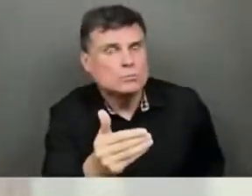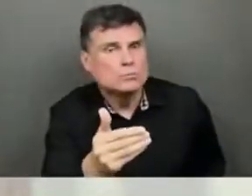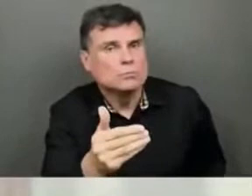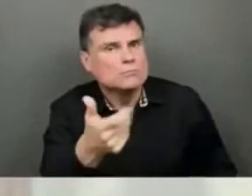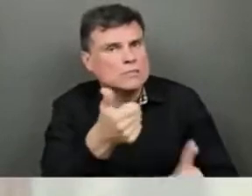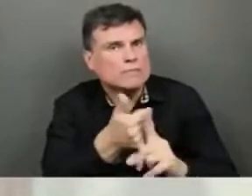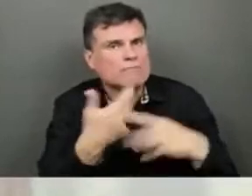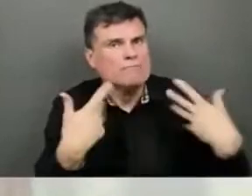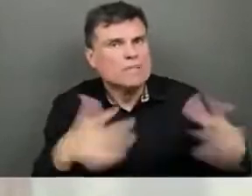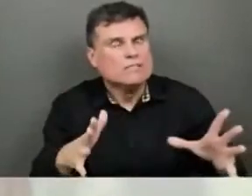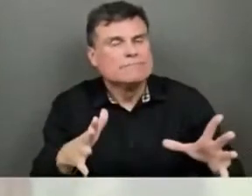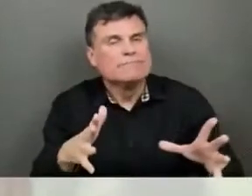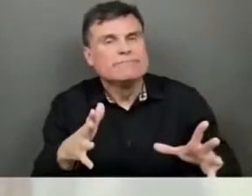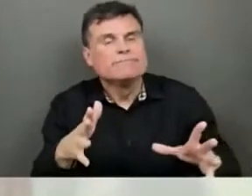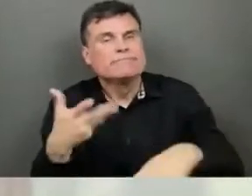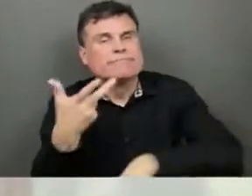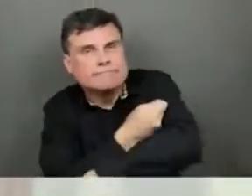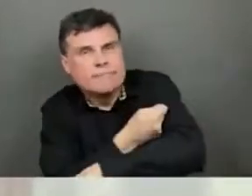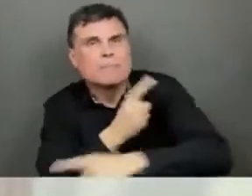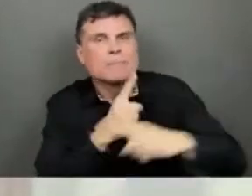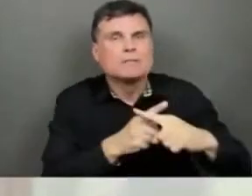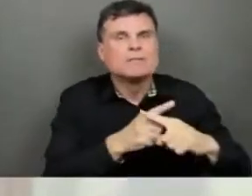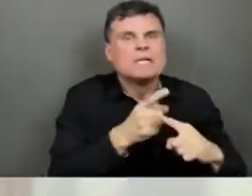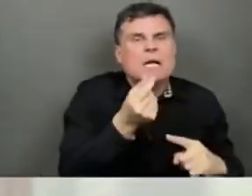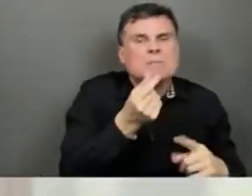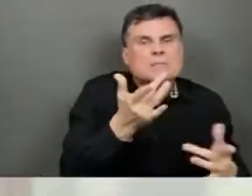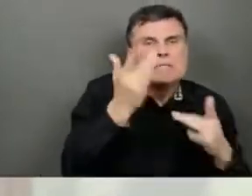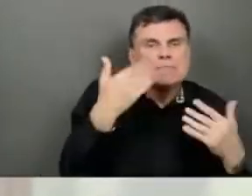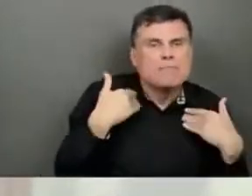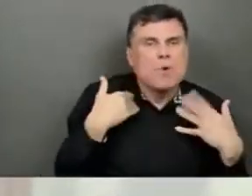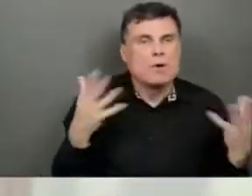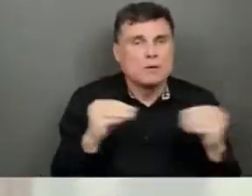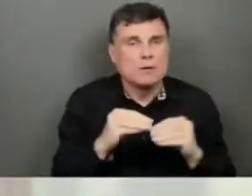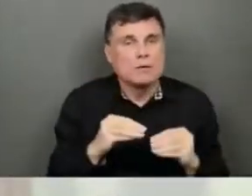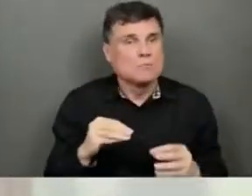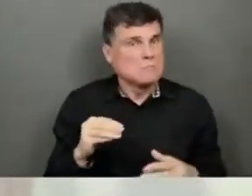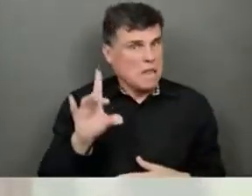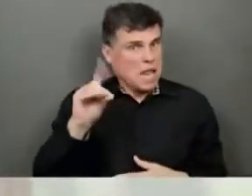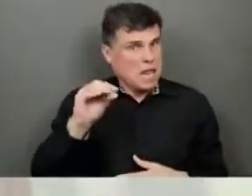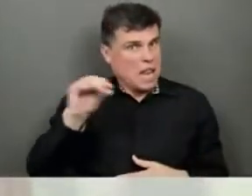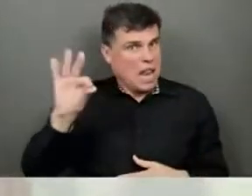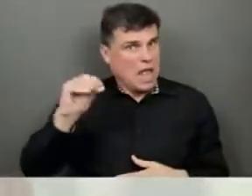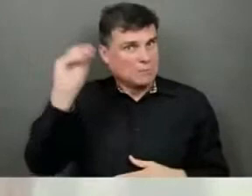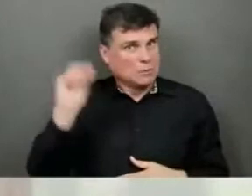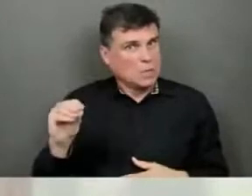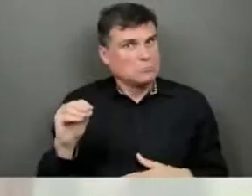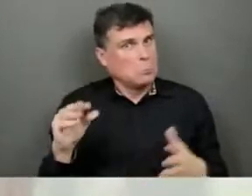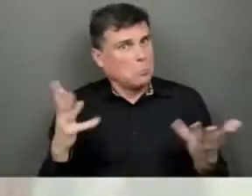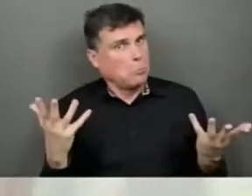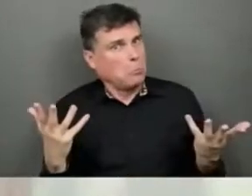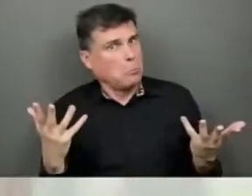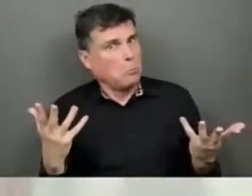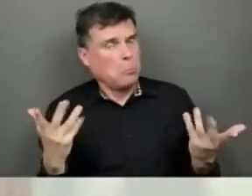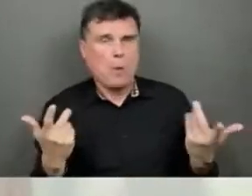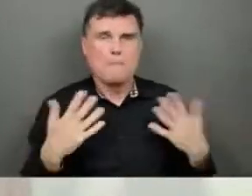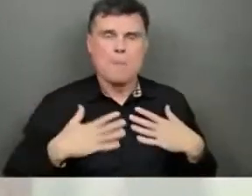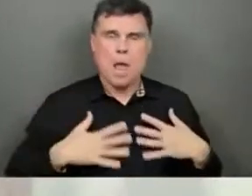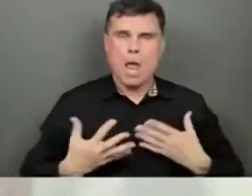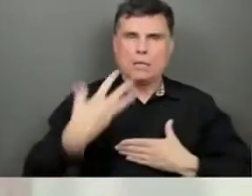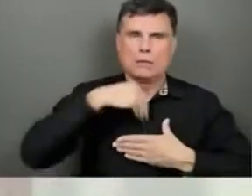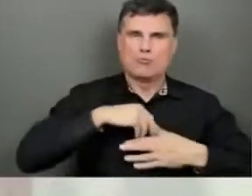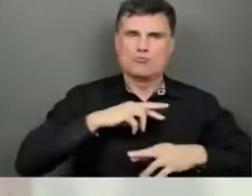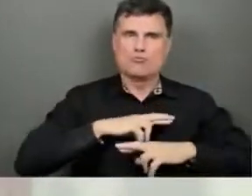globally is that level of protection, your immune system remembers that for a longer period of time.